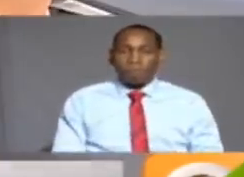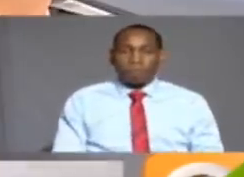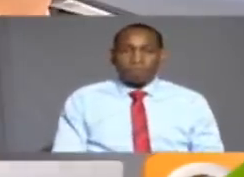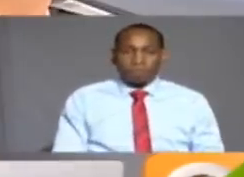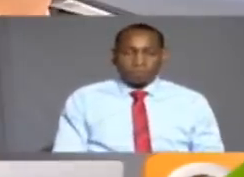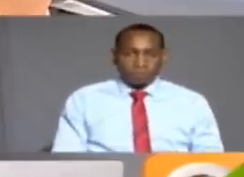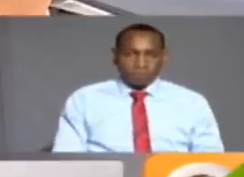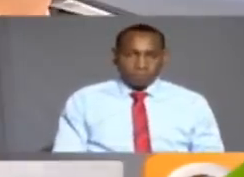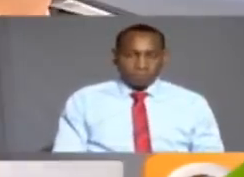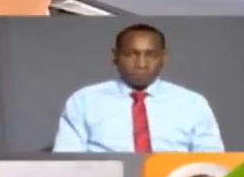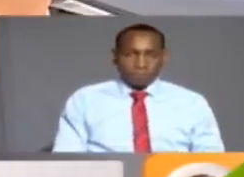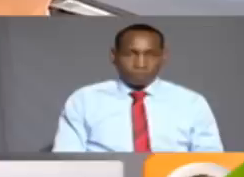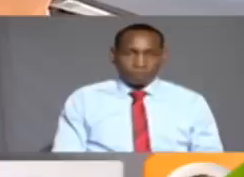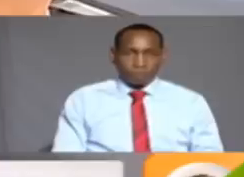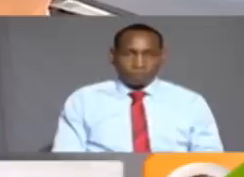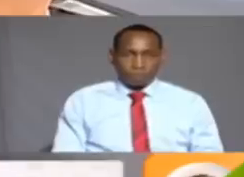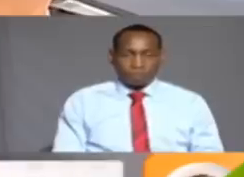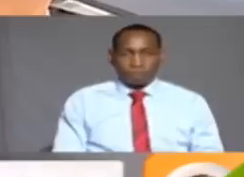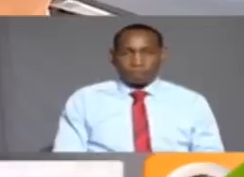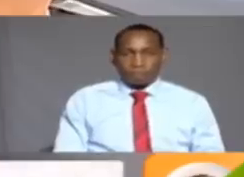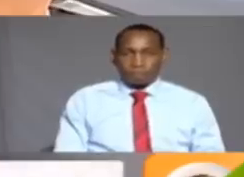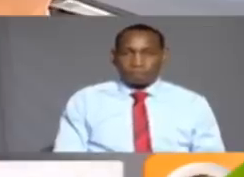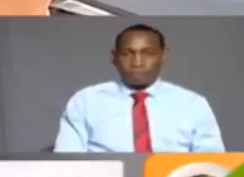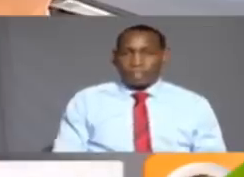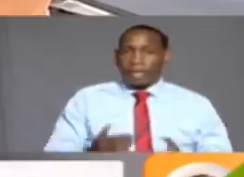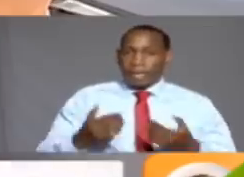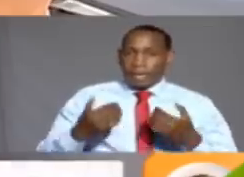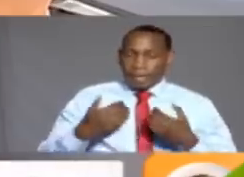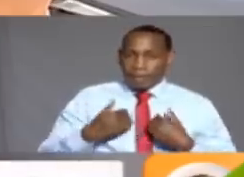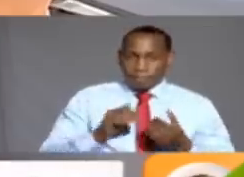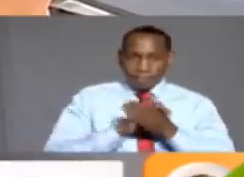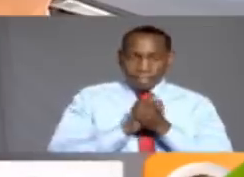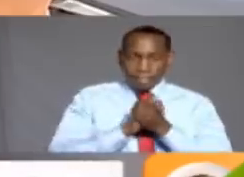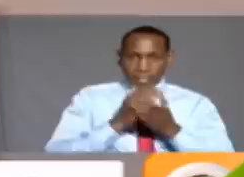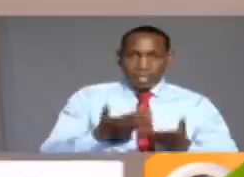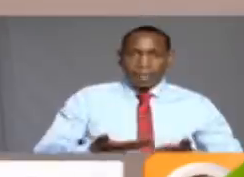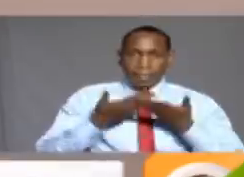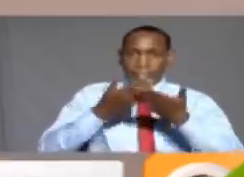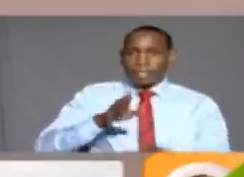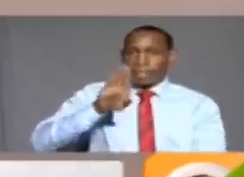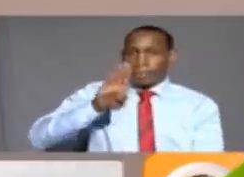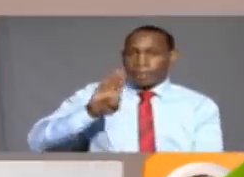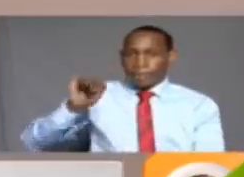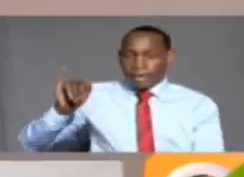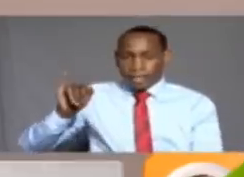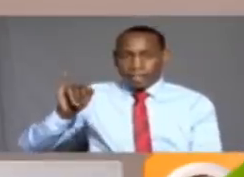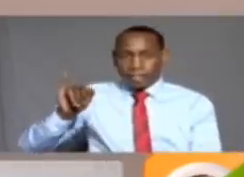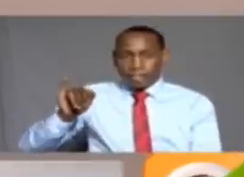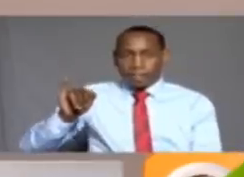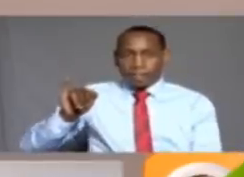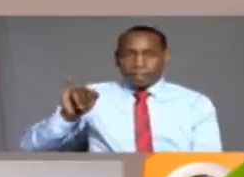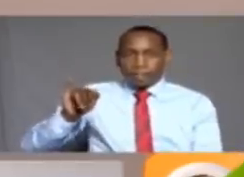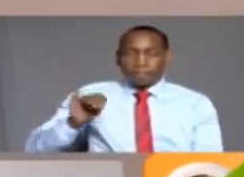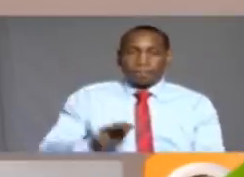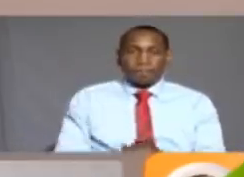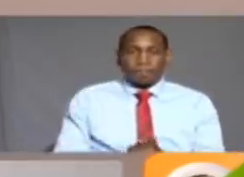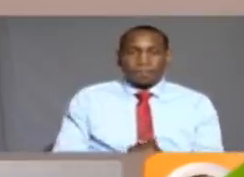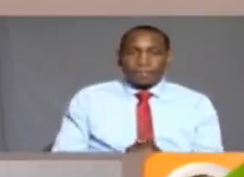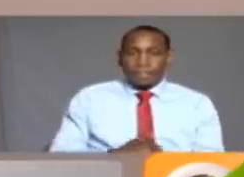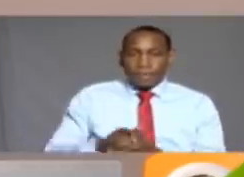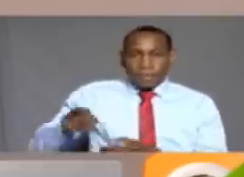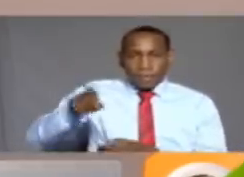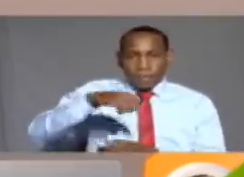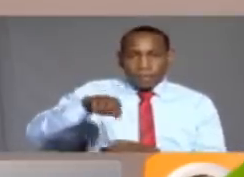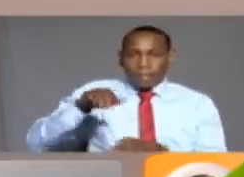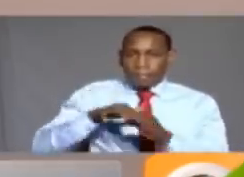It's two years says later, there is the handshake, later. And in fact, he has come to present at the BBI. And you know, I've said we've never sat as members